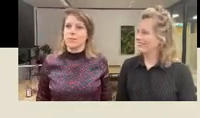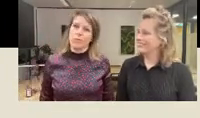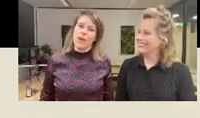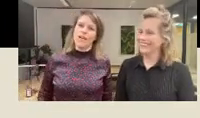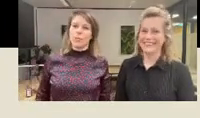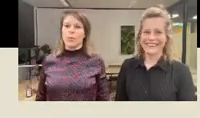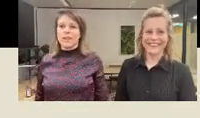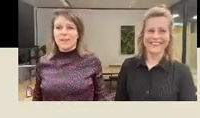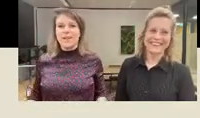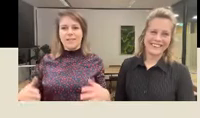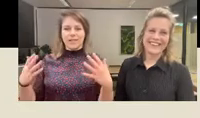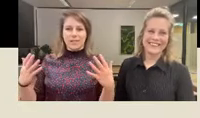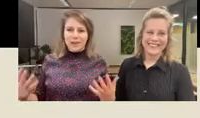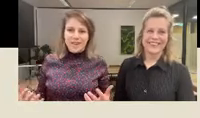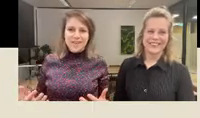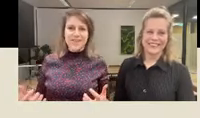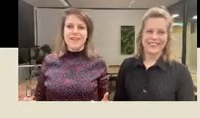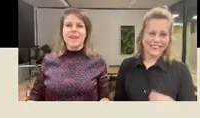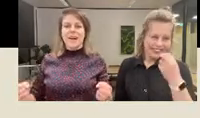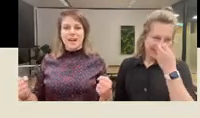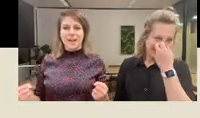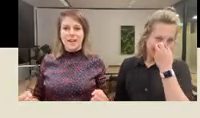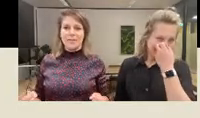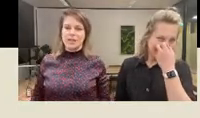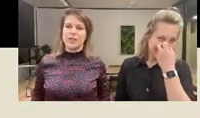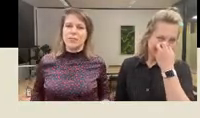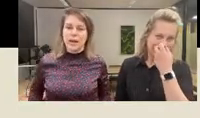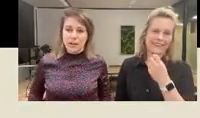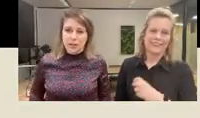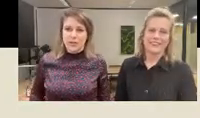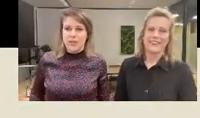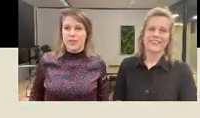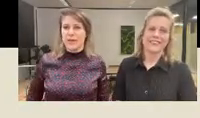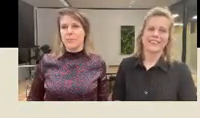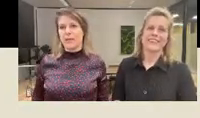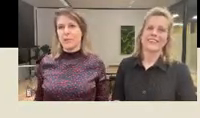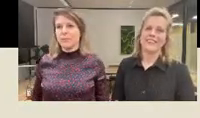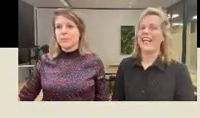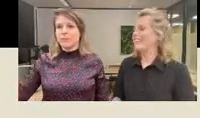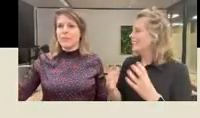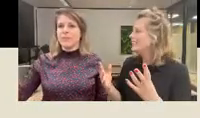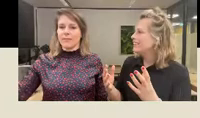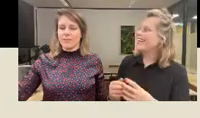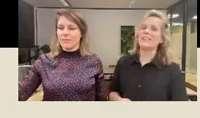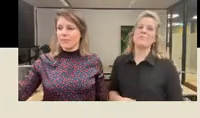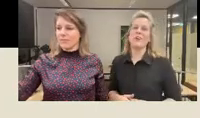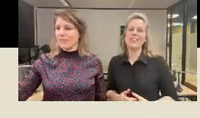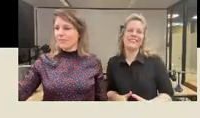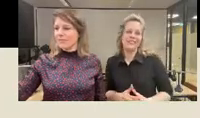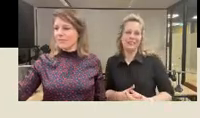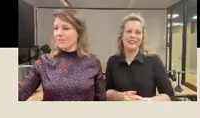when the client said, I have achieved my goals for this treatment. Yeah, and each day